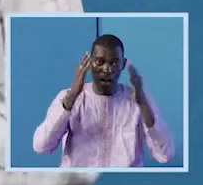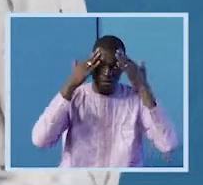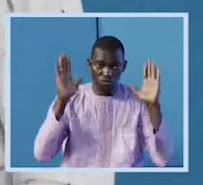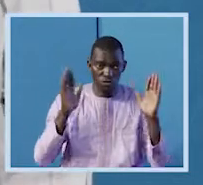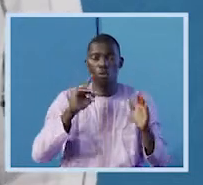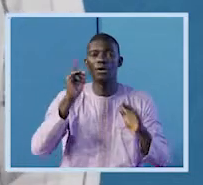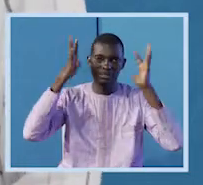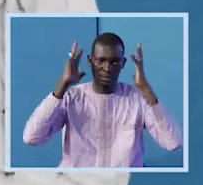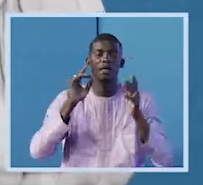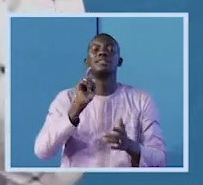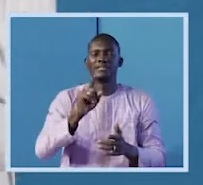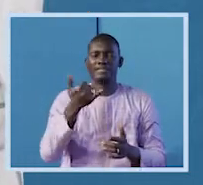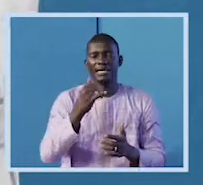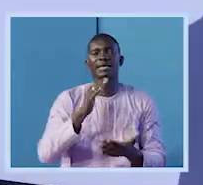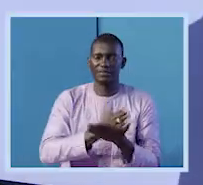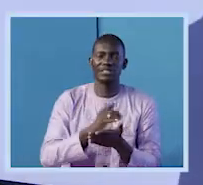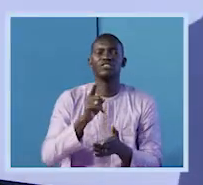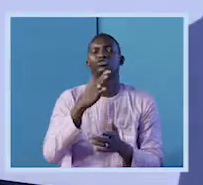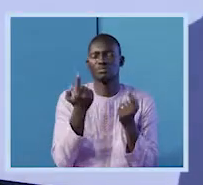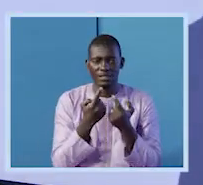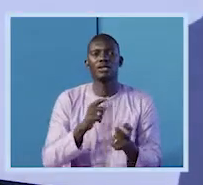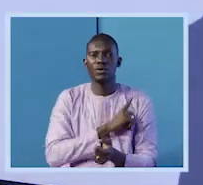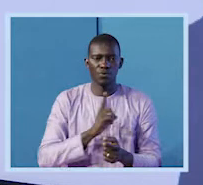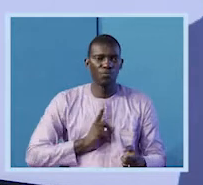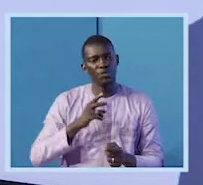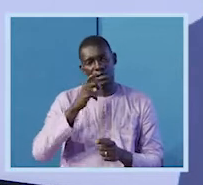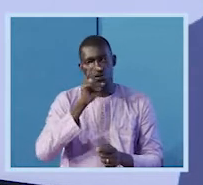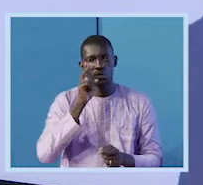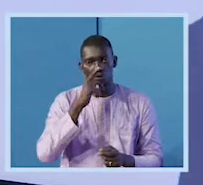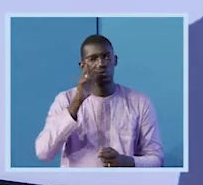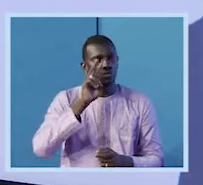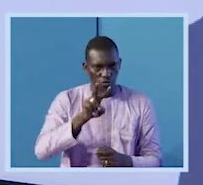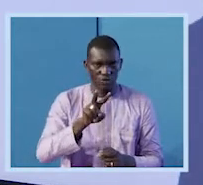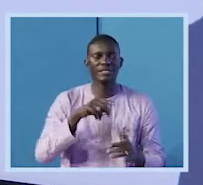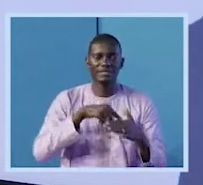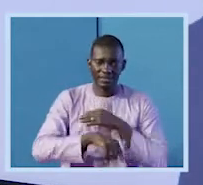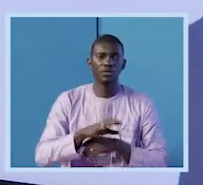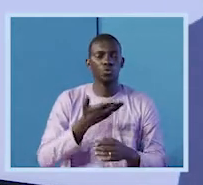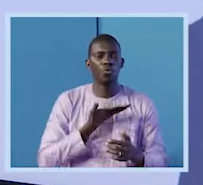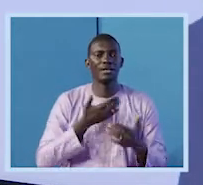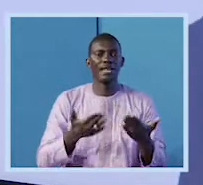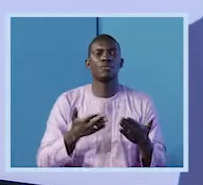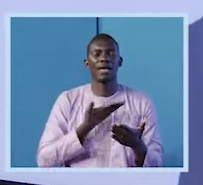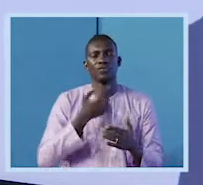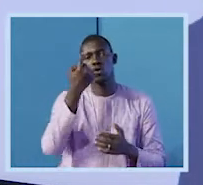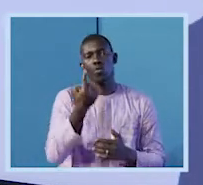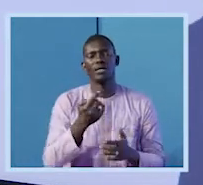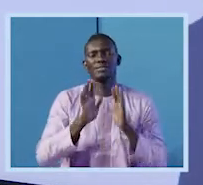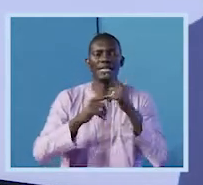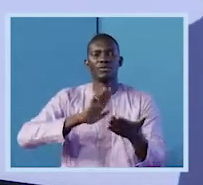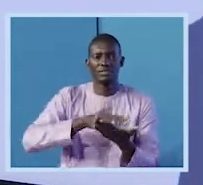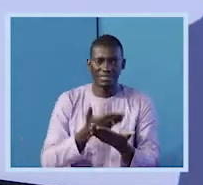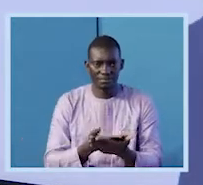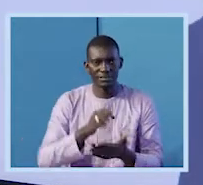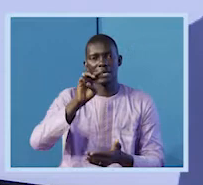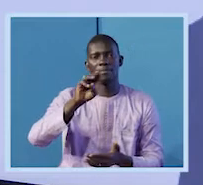What is the problem? Yeah, definitely. This is something that we are looking into. Yes. We currently have only 1 female interpreter. Wow.